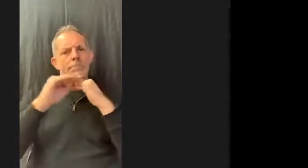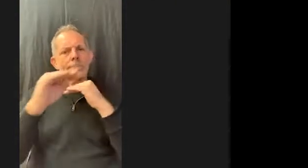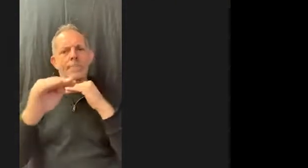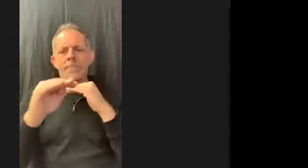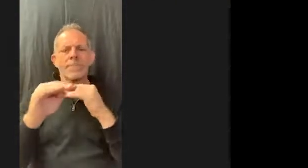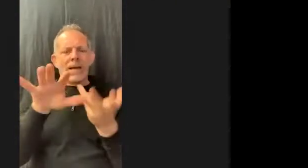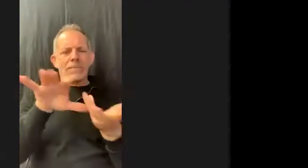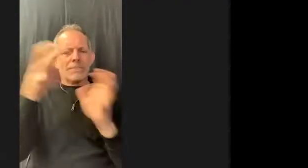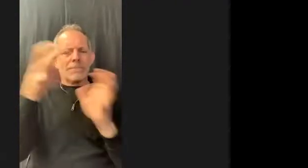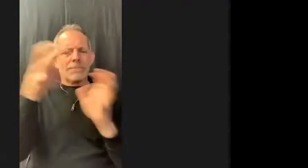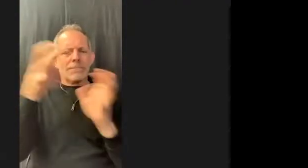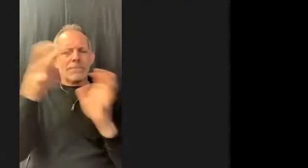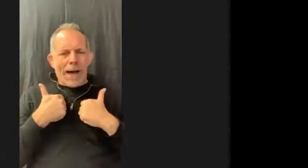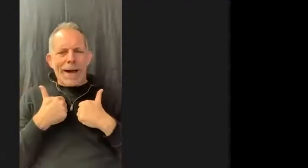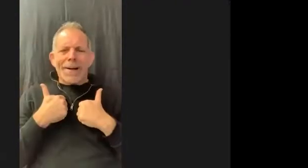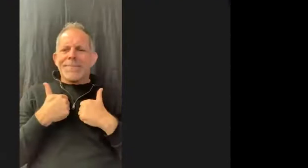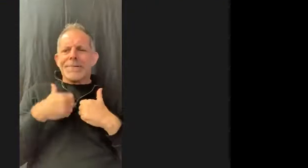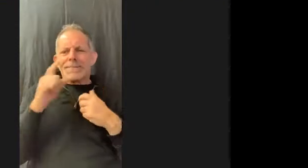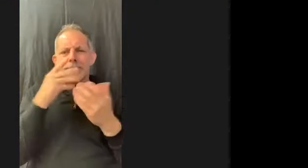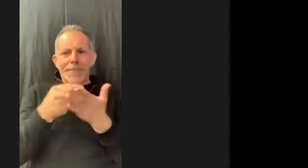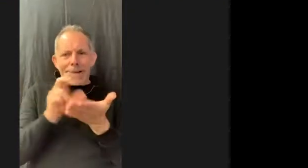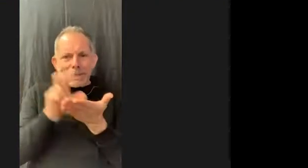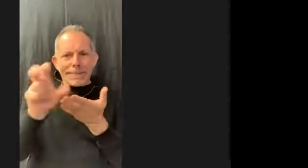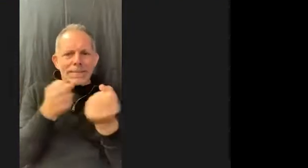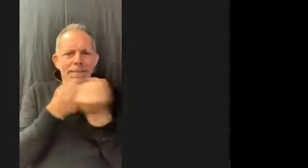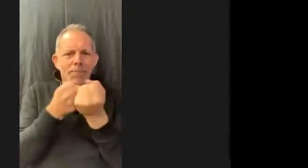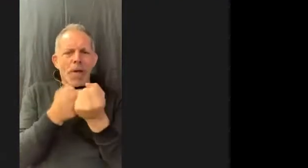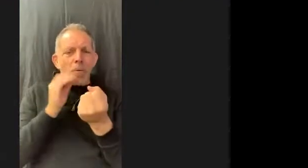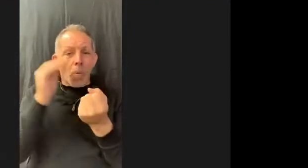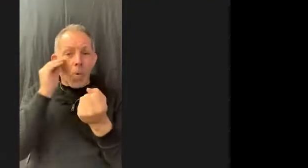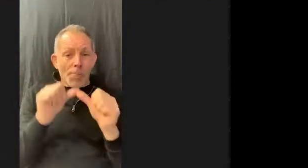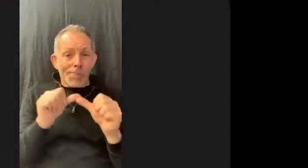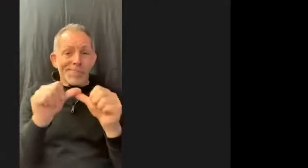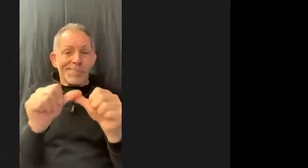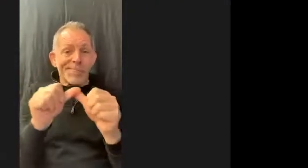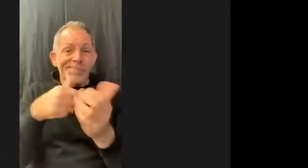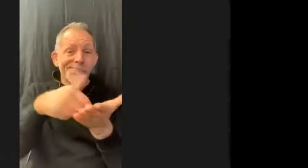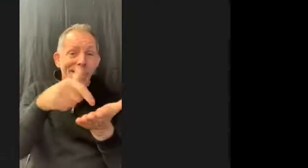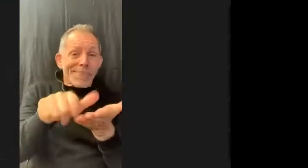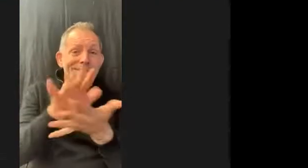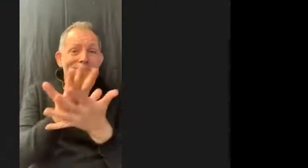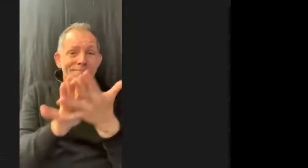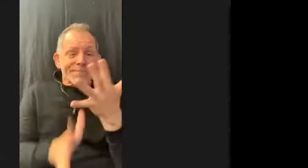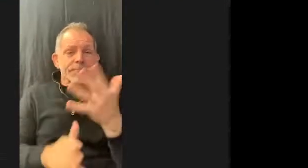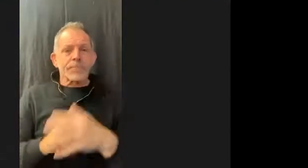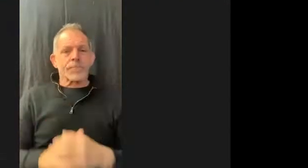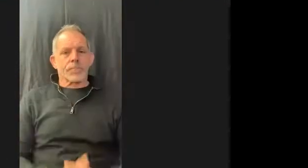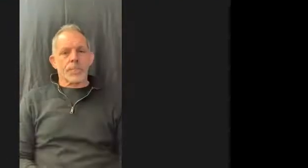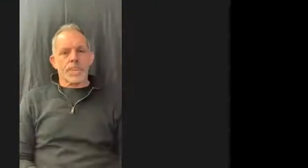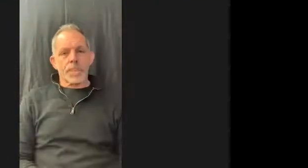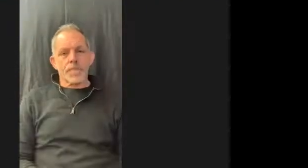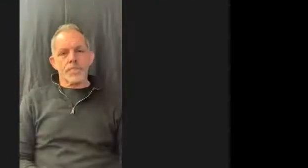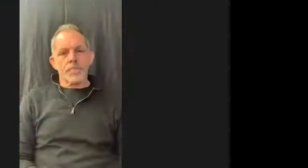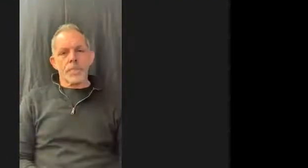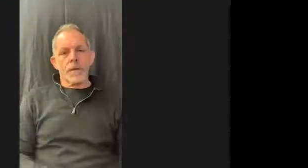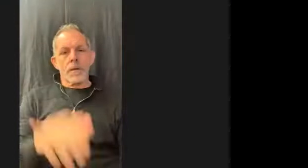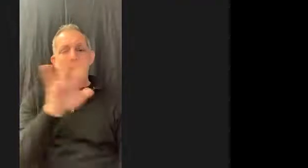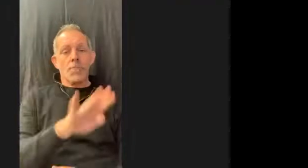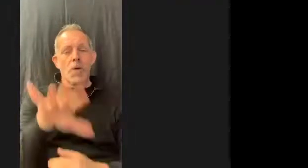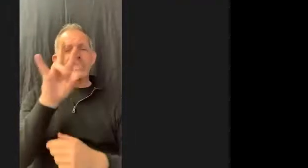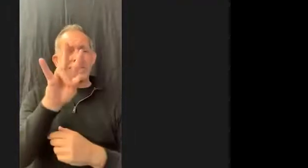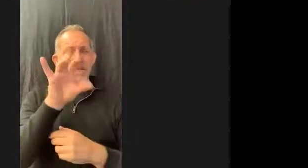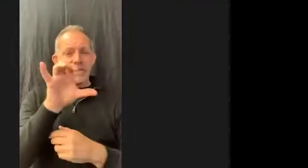Our current formal shelter network in the county has approximately 700 beds, more than